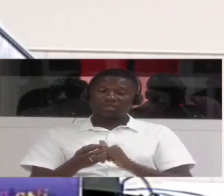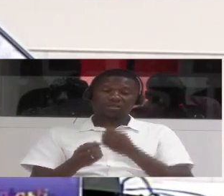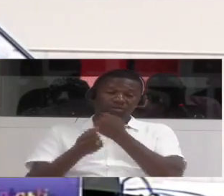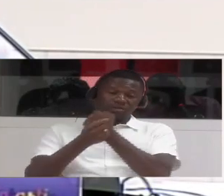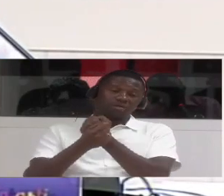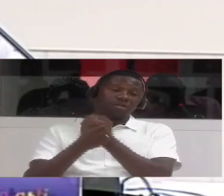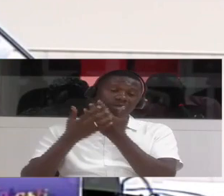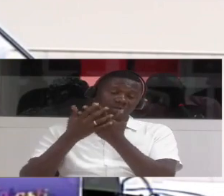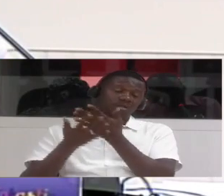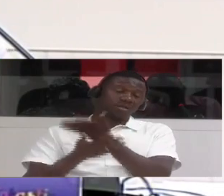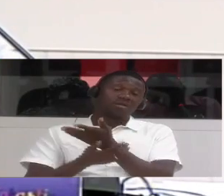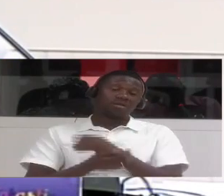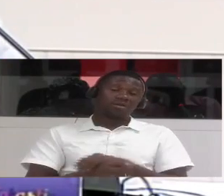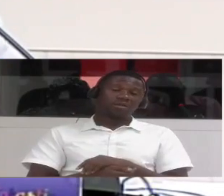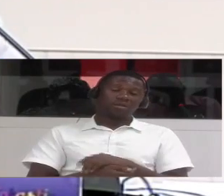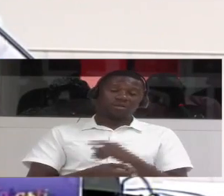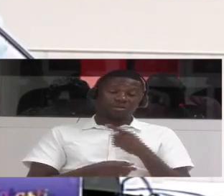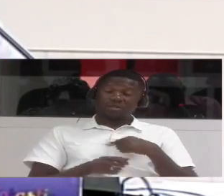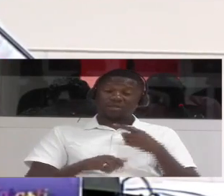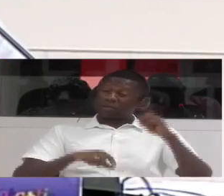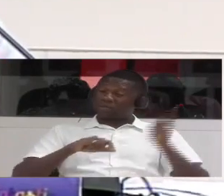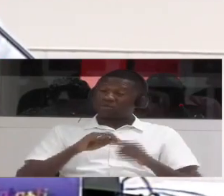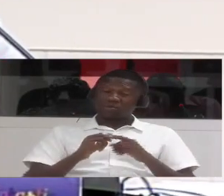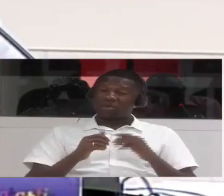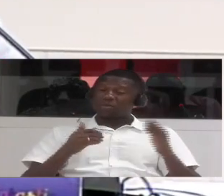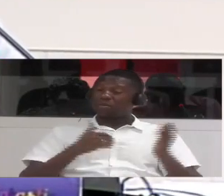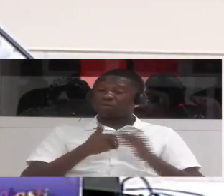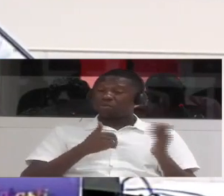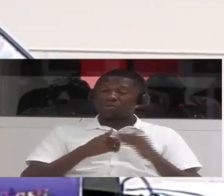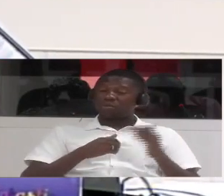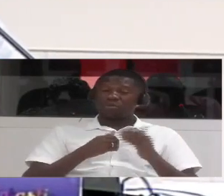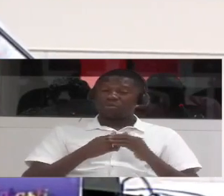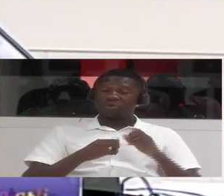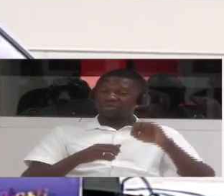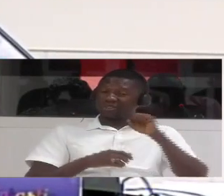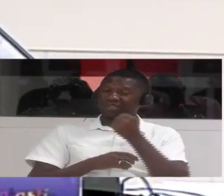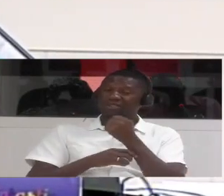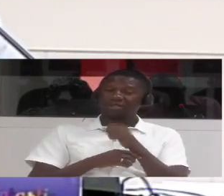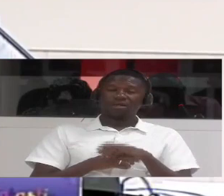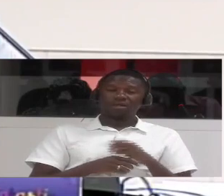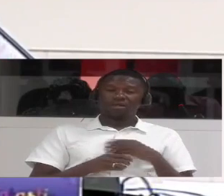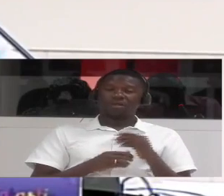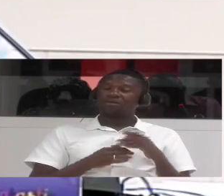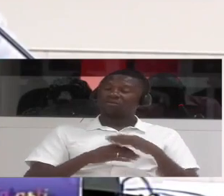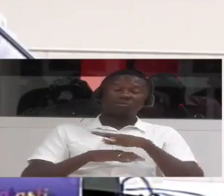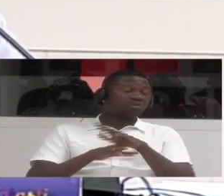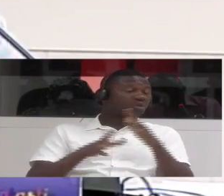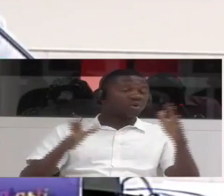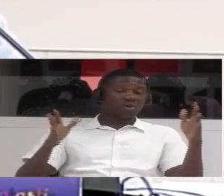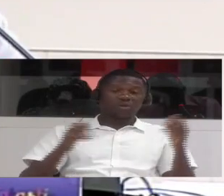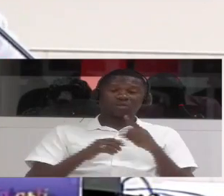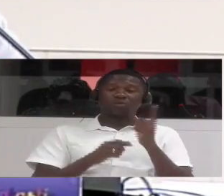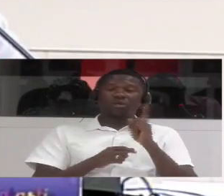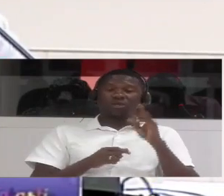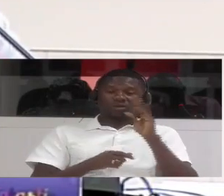the penalties became more draconian, and the definitions became quite overbroad. So that's what they did with the